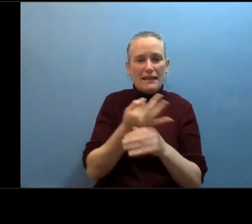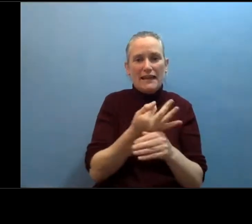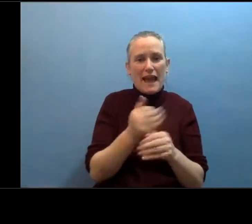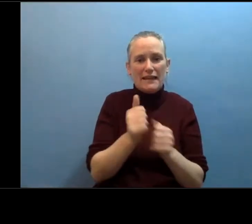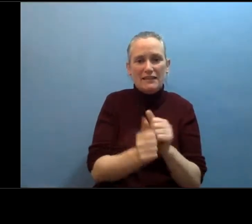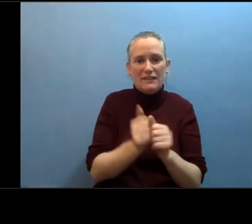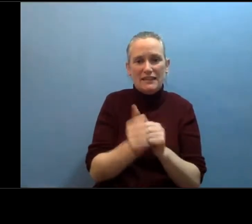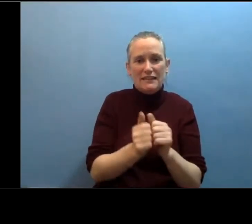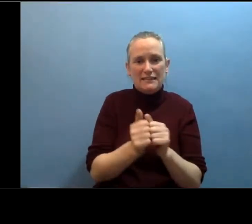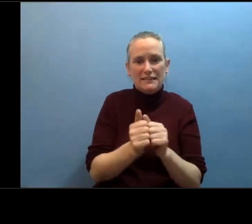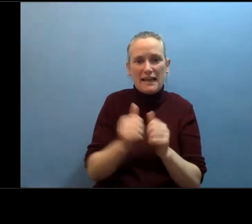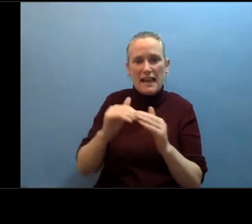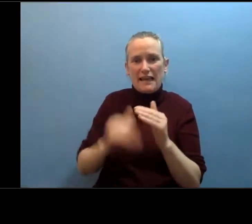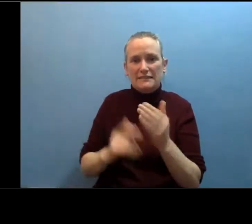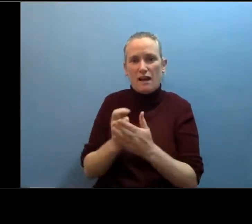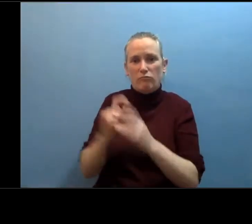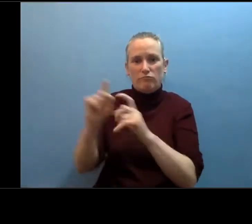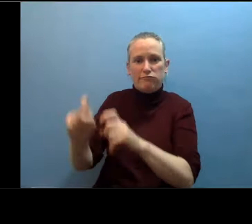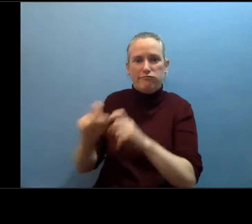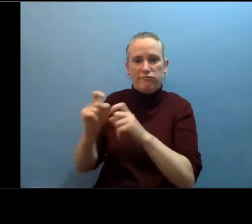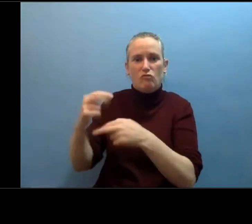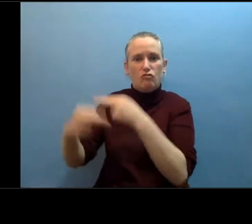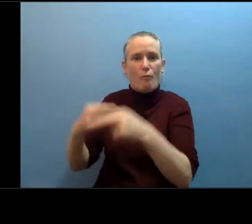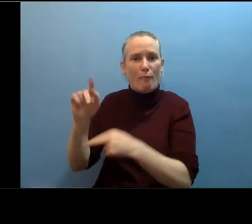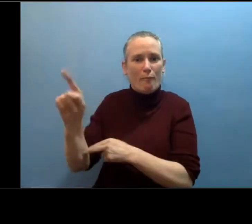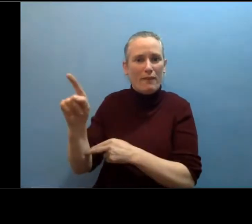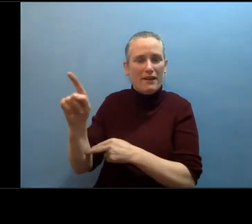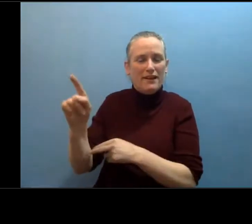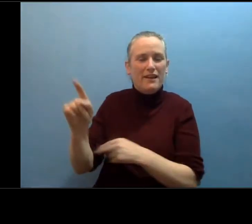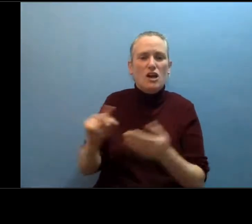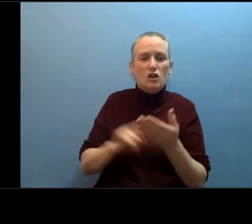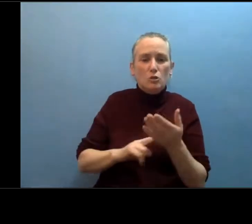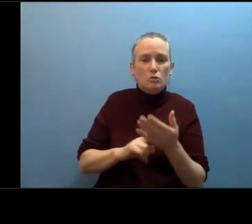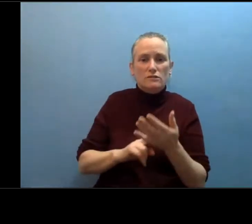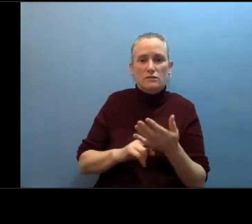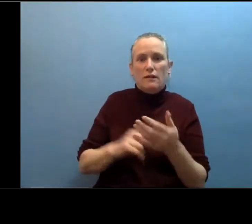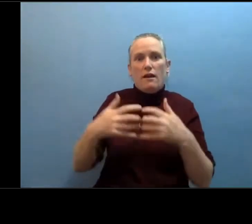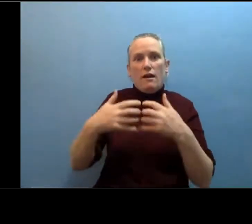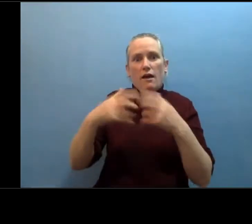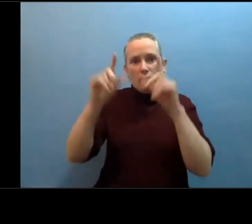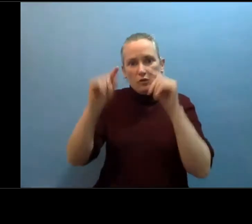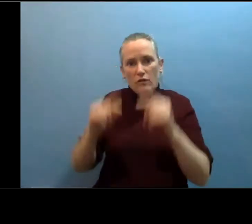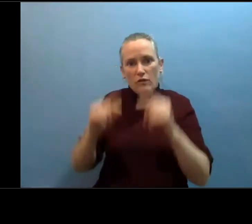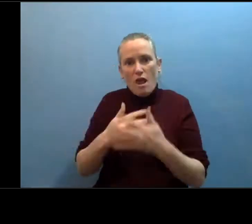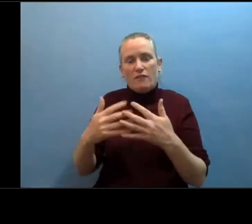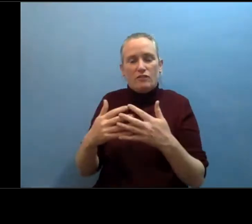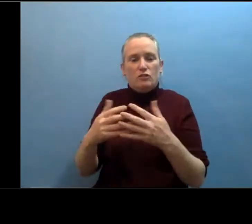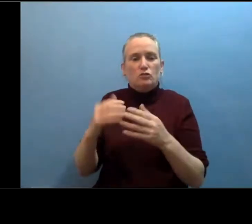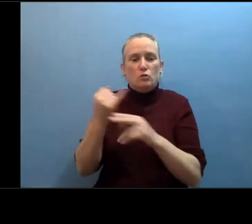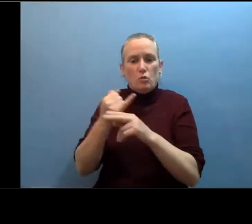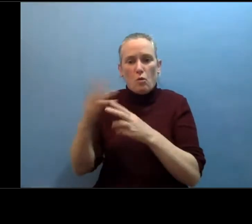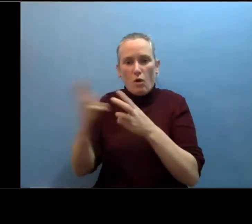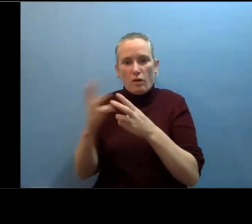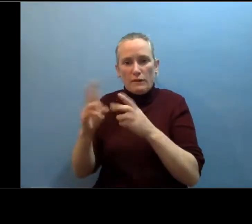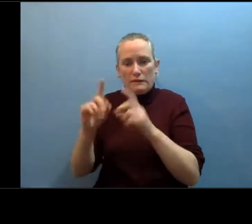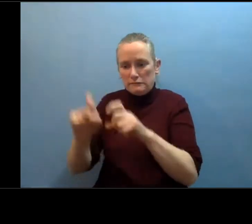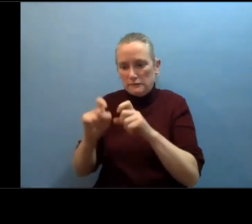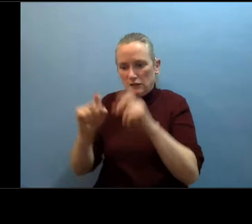room? Now that they use technology more for schoolwork, she's drawn to her room where she can chat with her friends and be on social media.